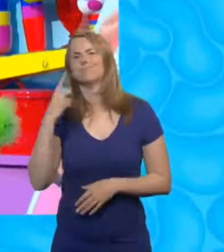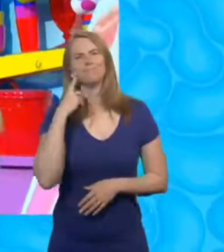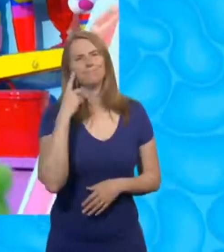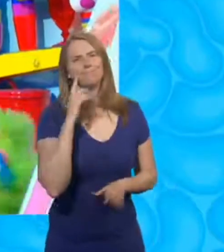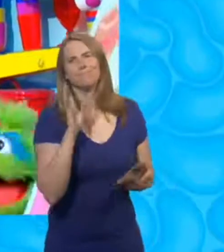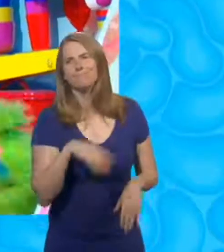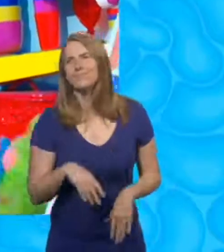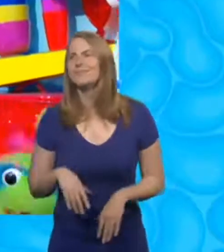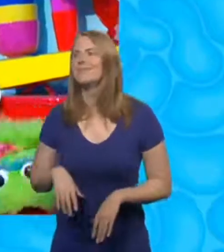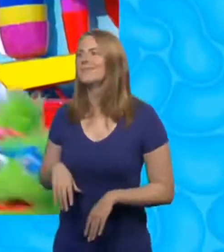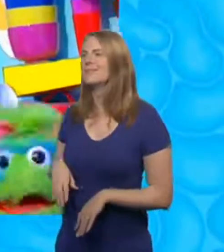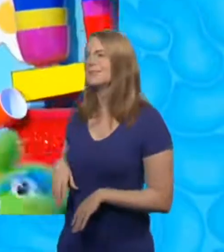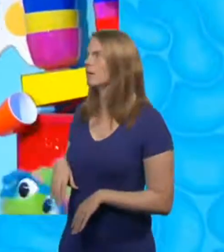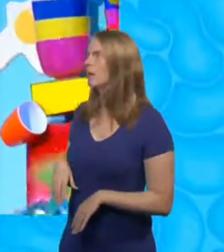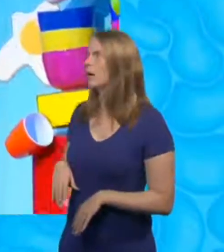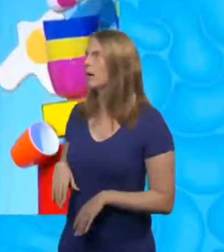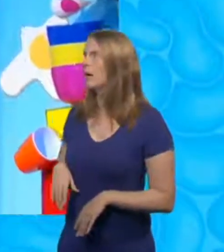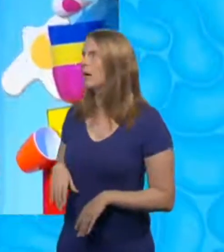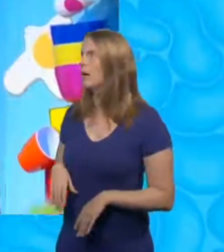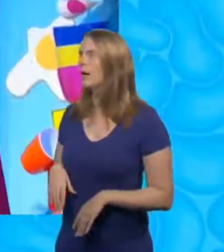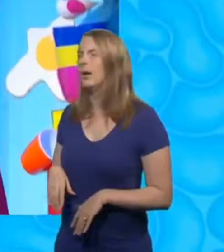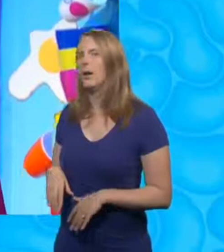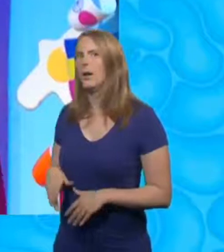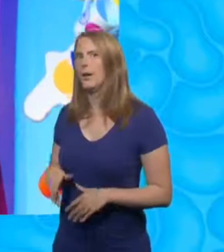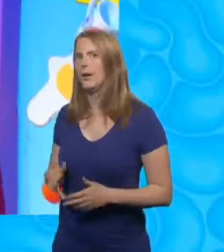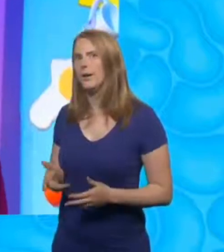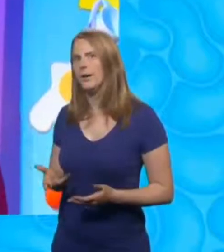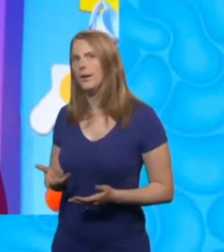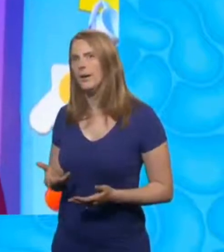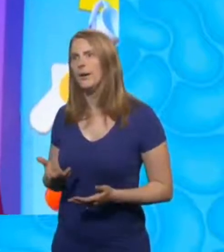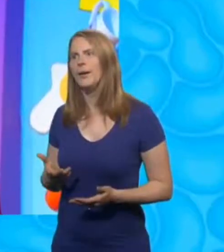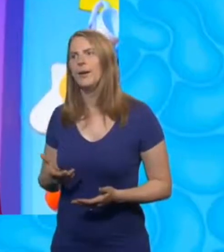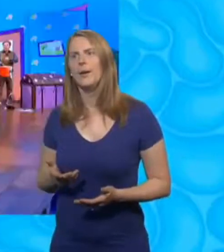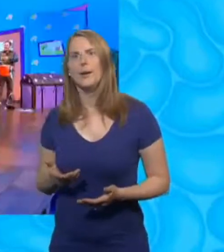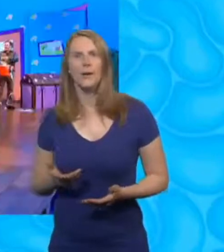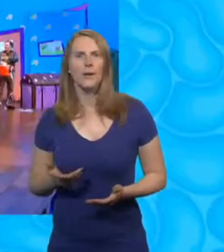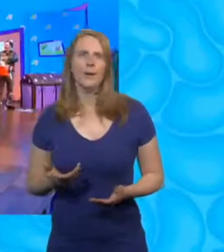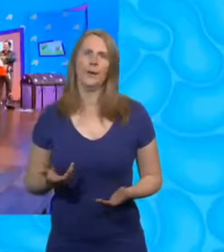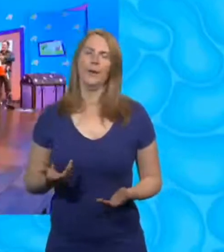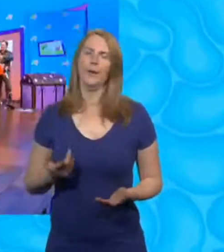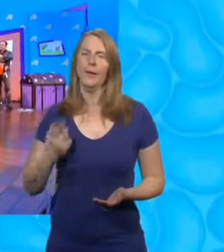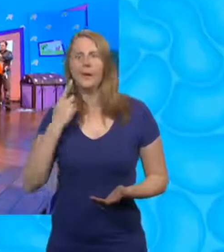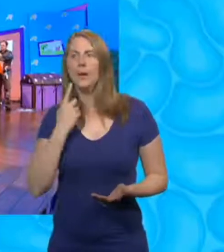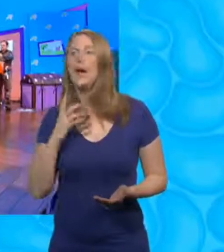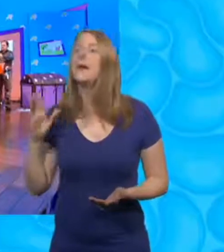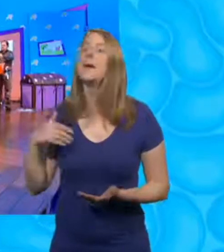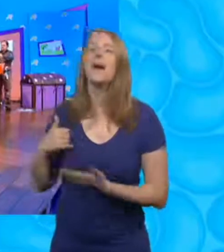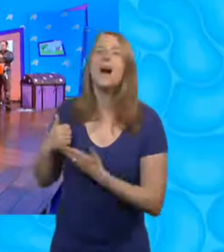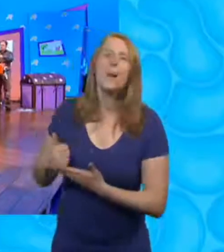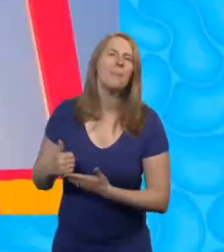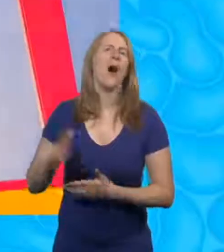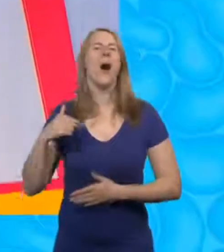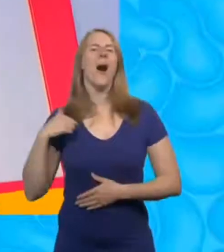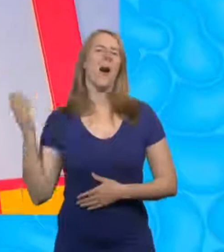Yes. Oh! Little Monster! A piece of cake. Let me help you. I'm